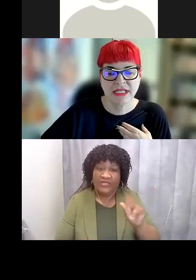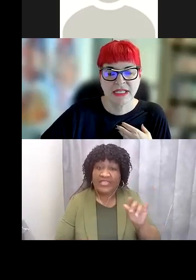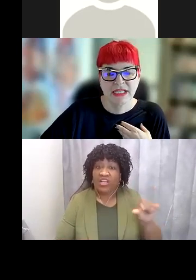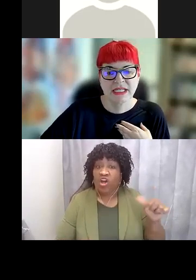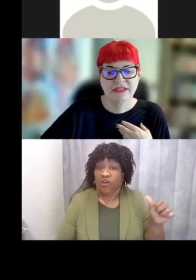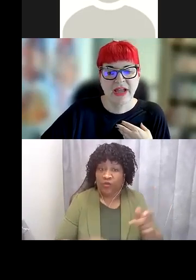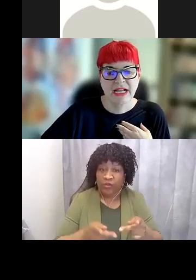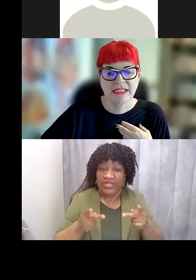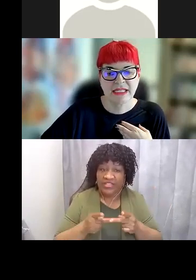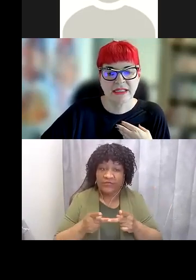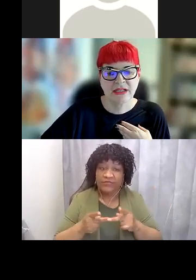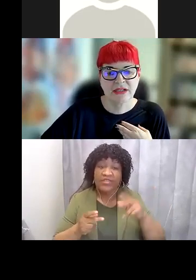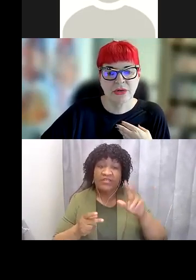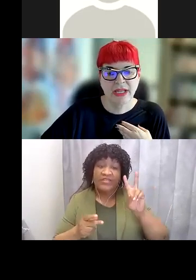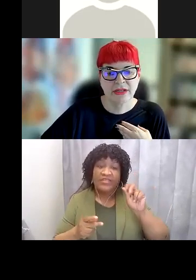locations is